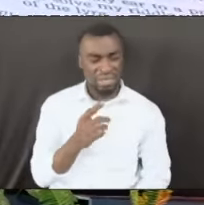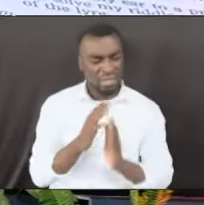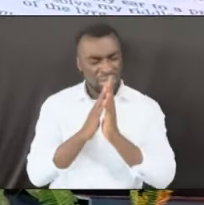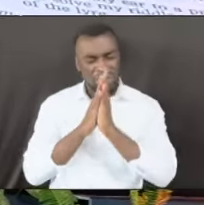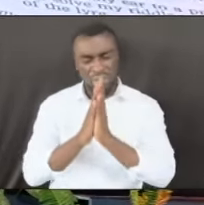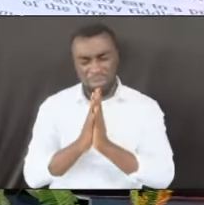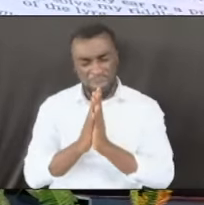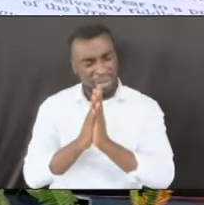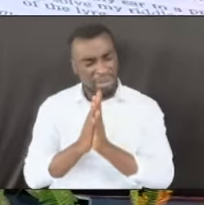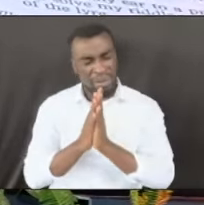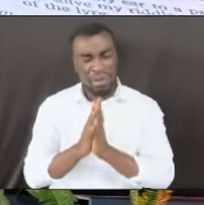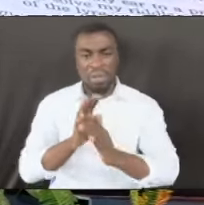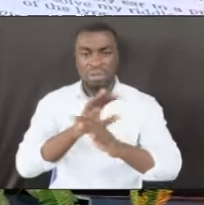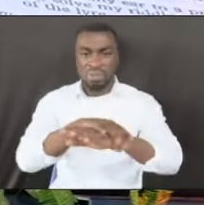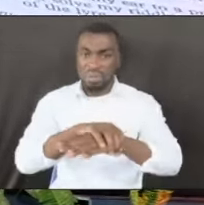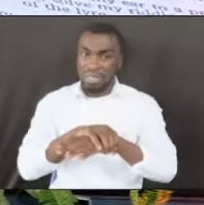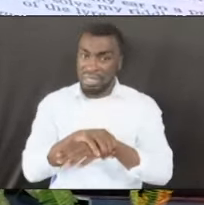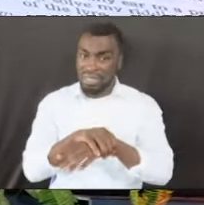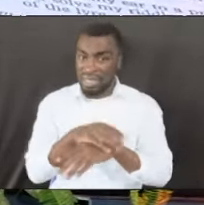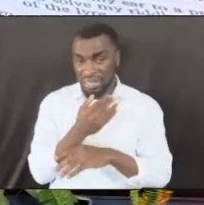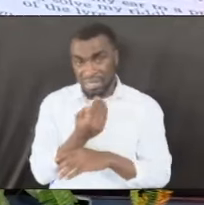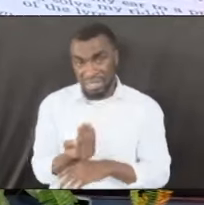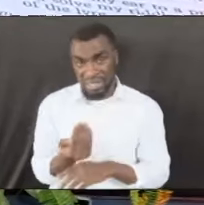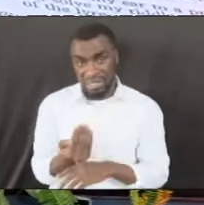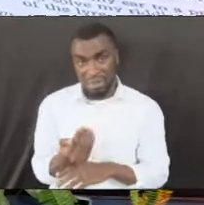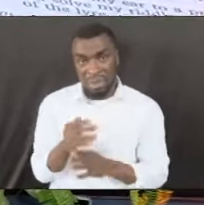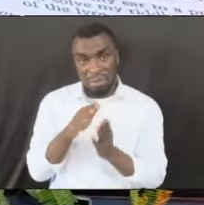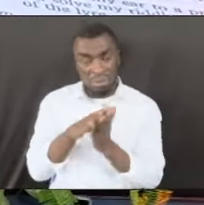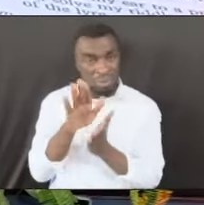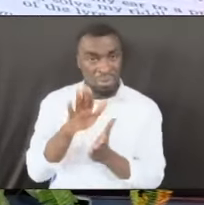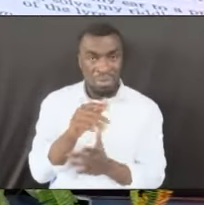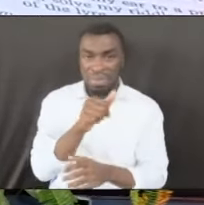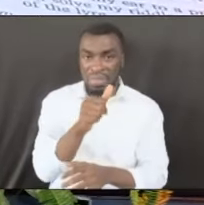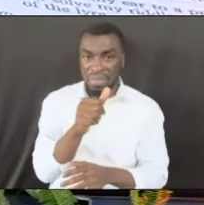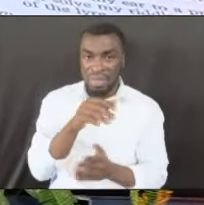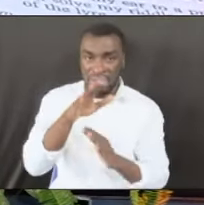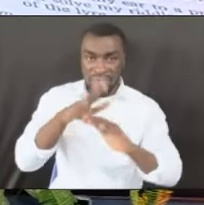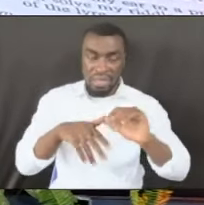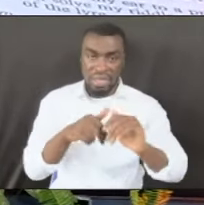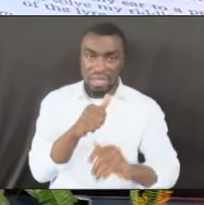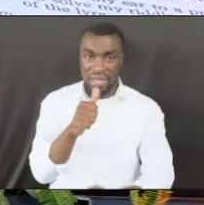for that than the other two. And she cried the whole night.